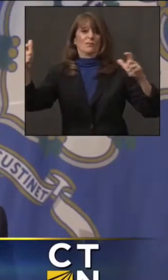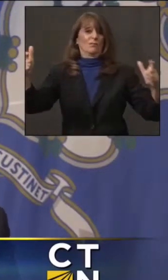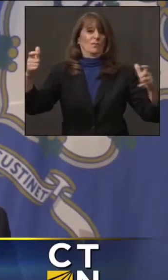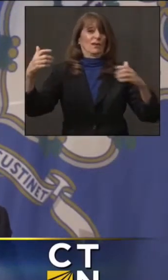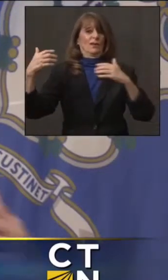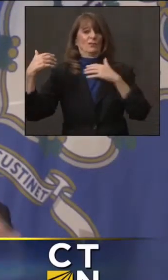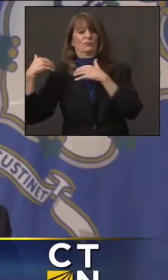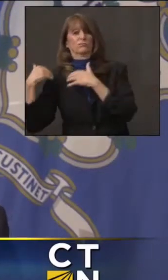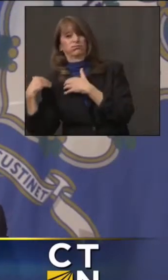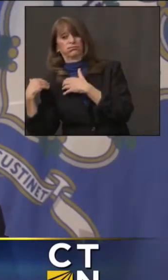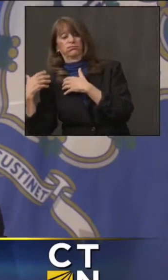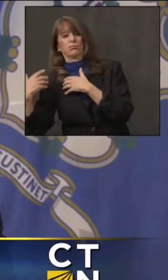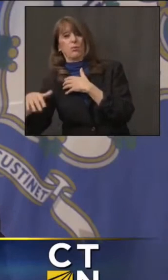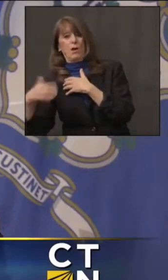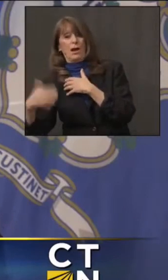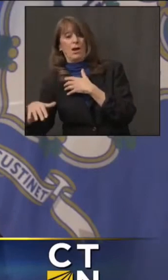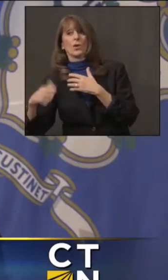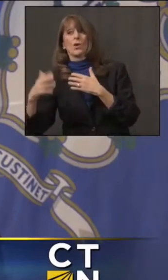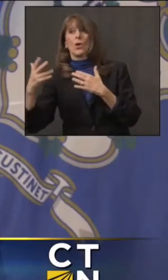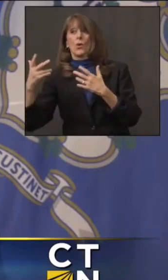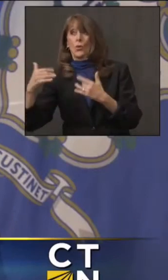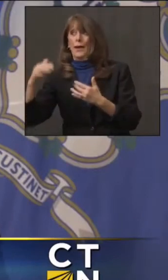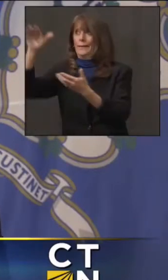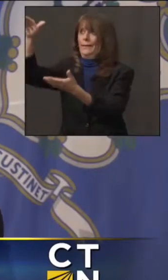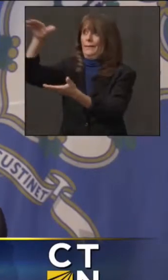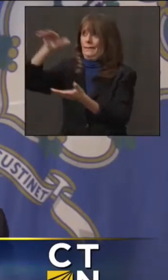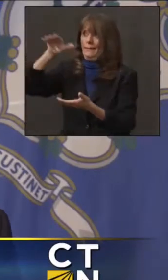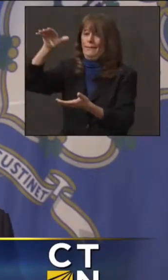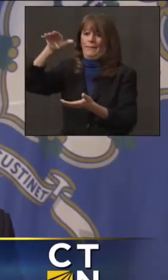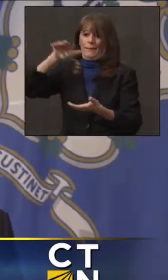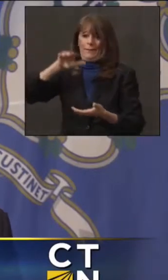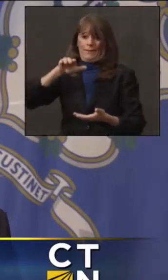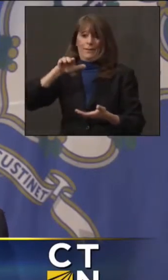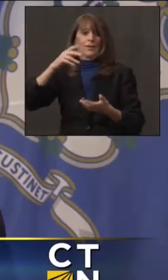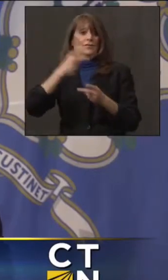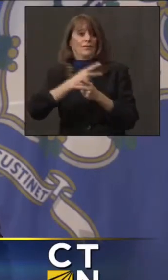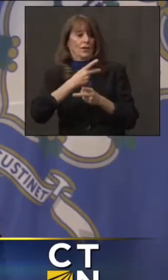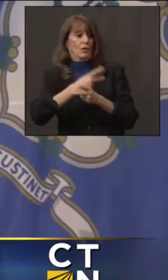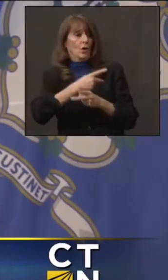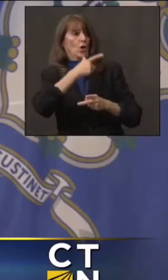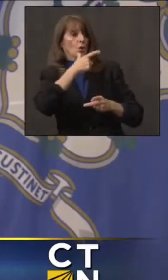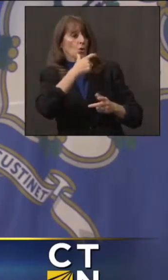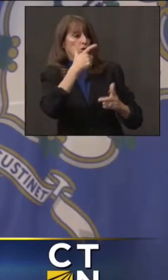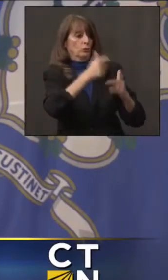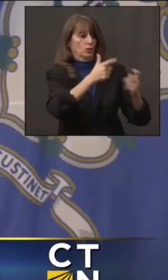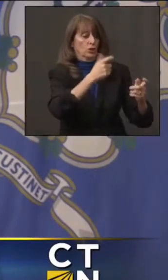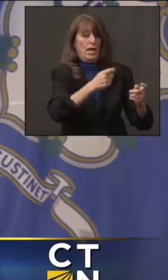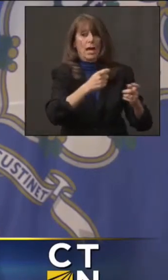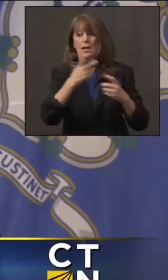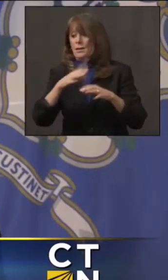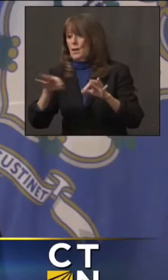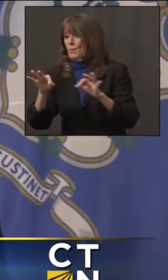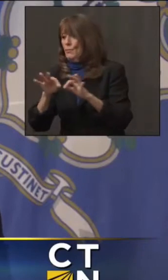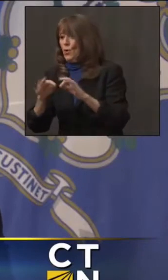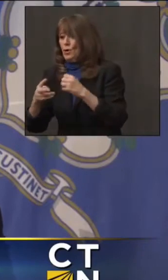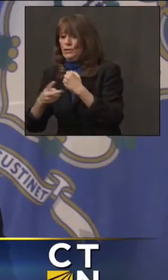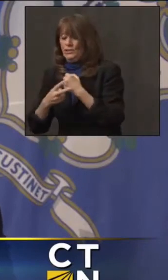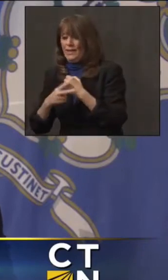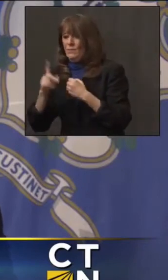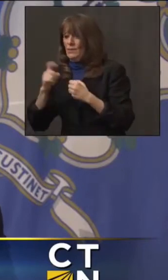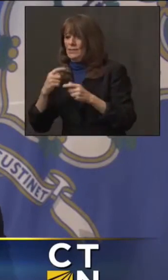4 weeks, coming in different supplies, prioritizing populations, refrigerated 90 degrees below zero, refrigerated 32